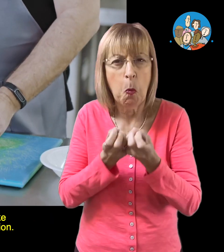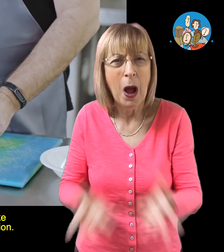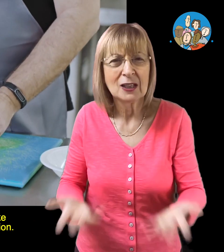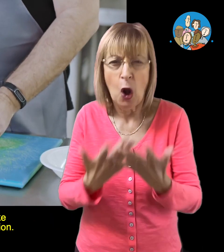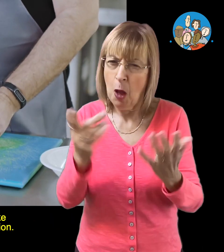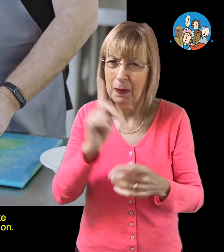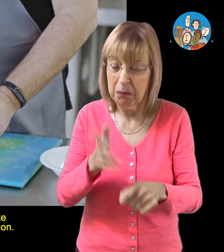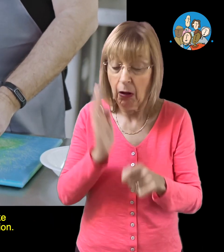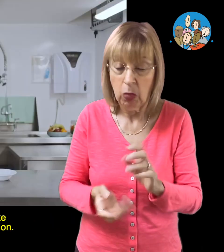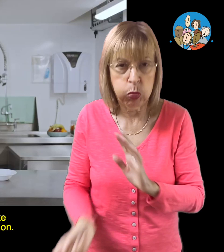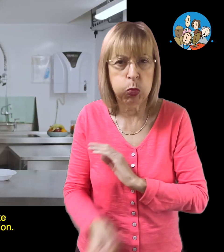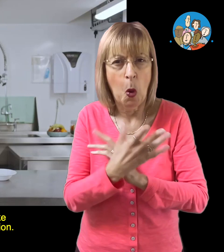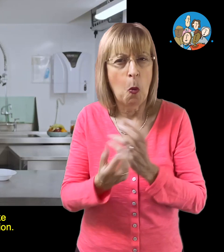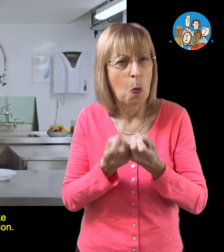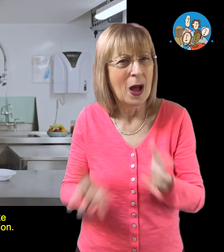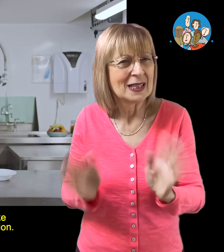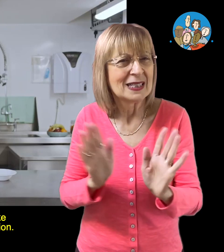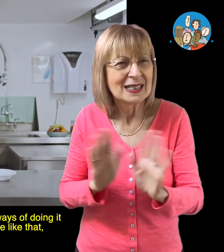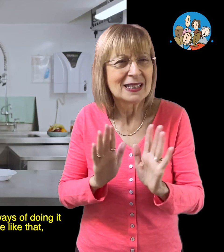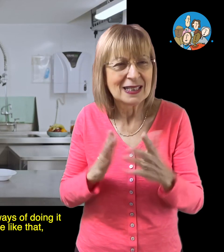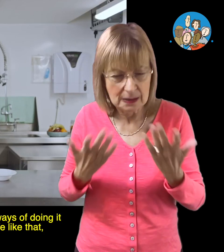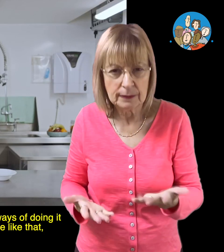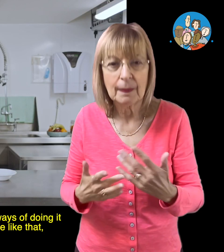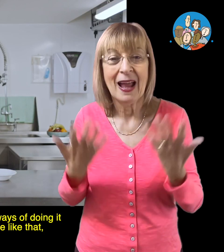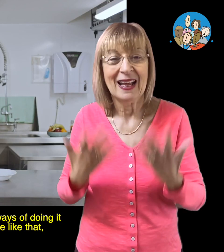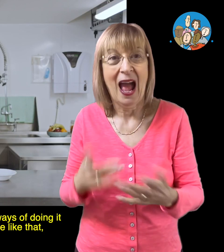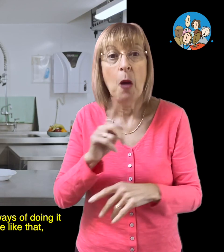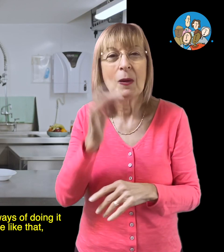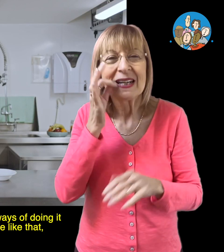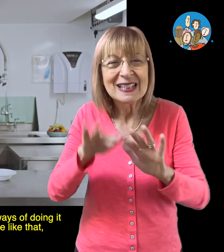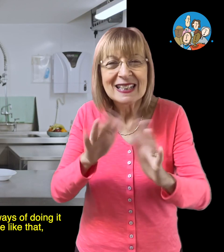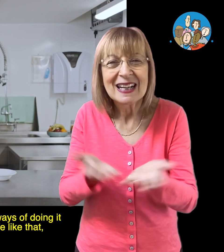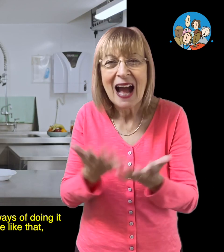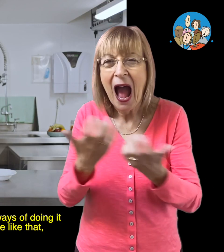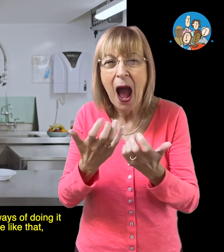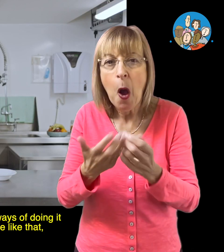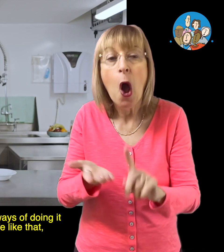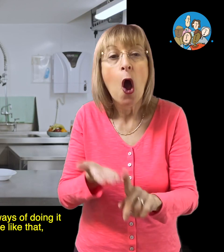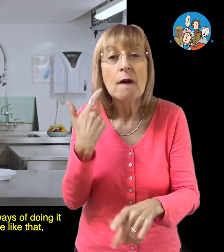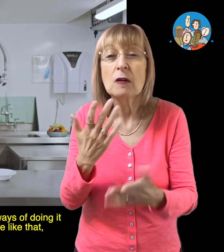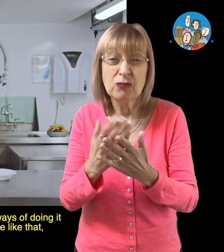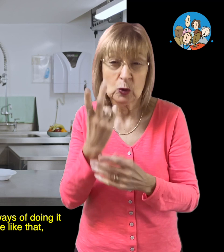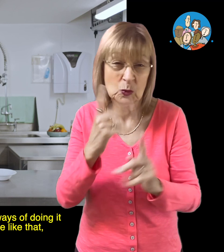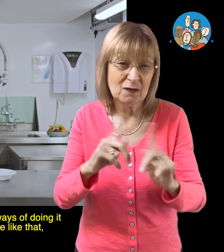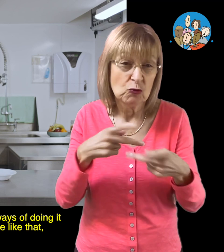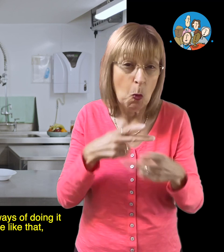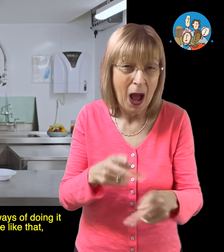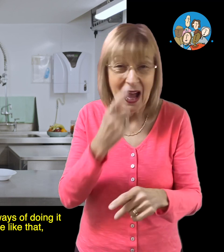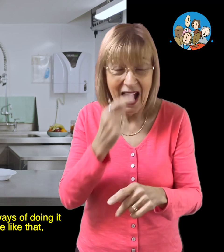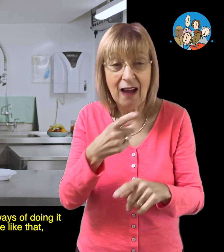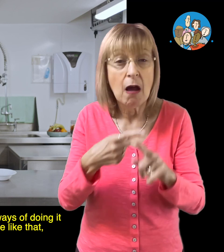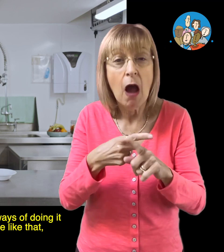the onion like a lot of people do and waste the onion. Now, to skin and take the peel off the onion is